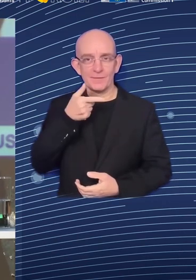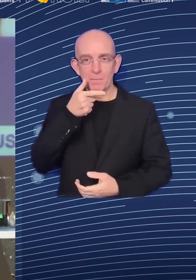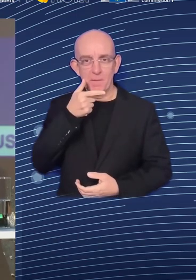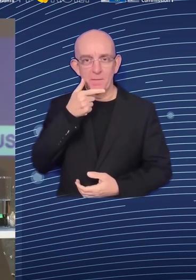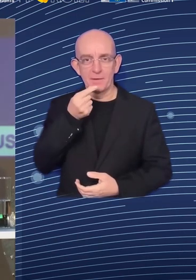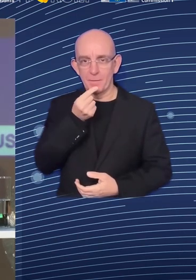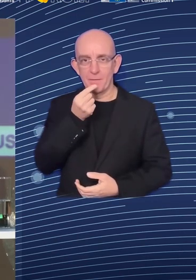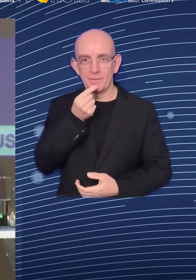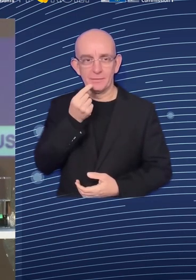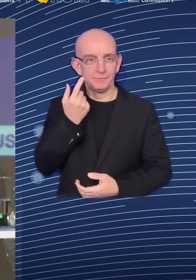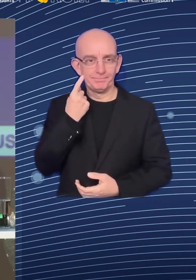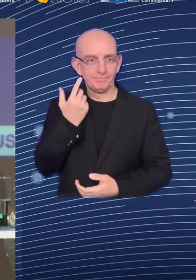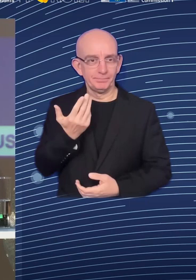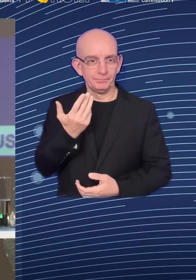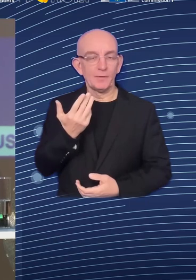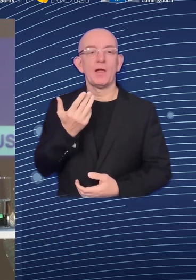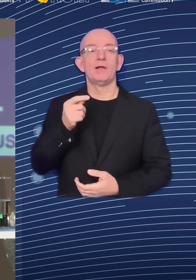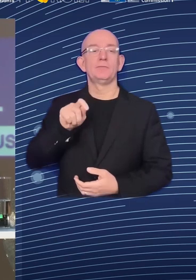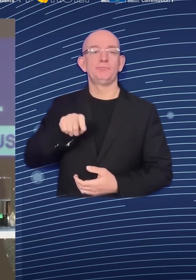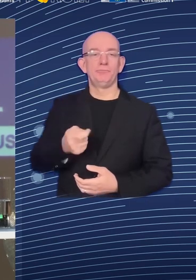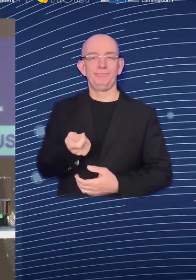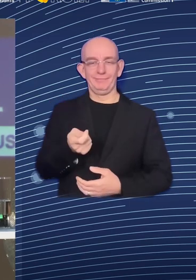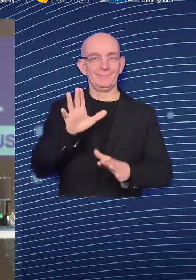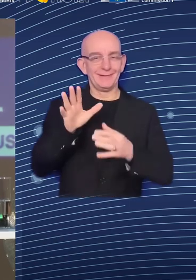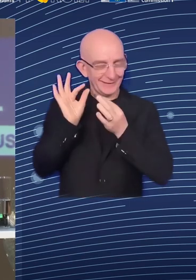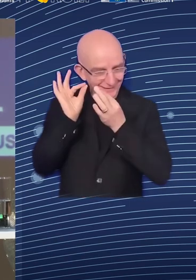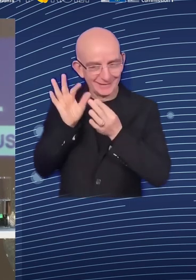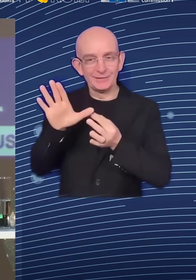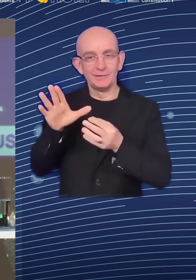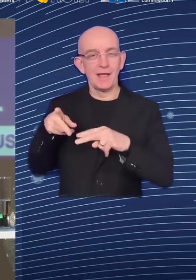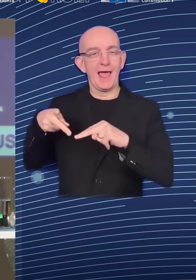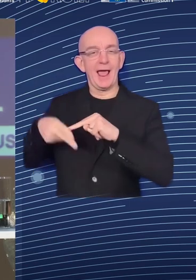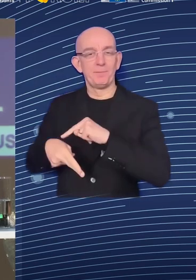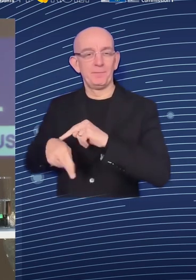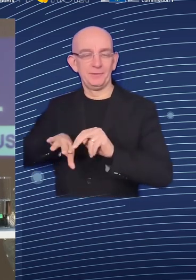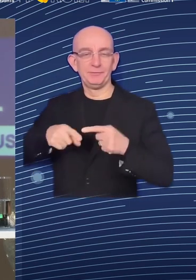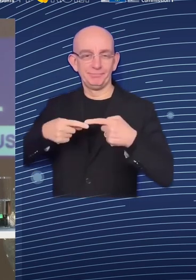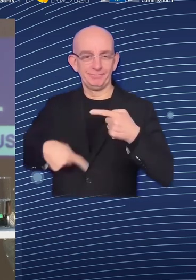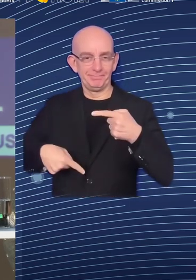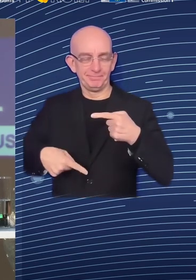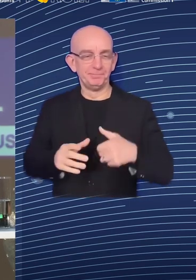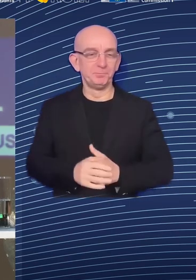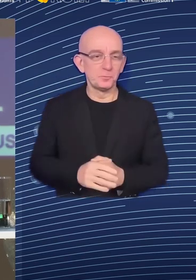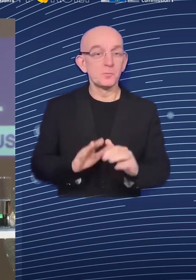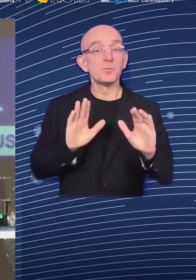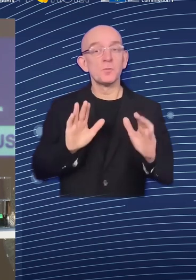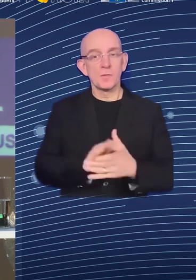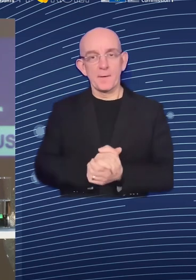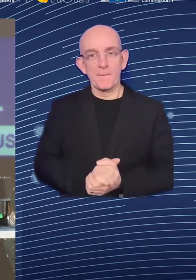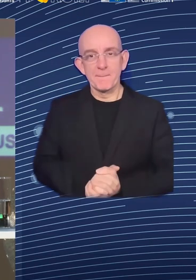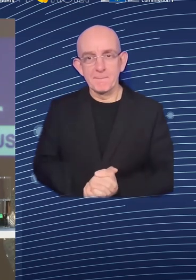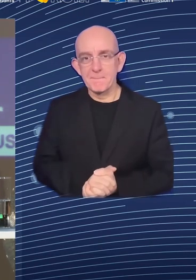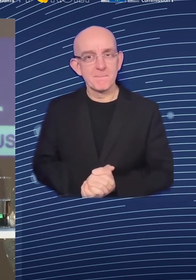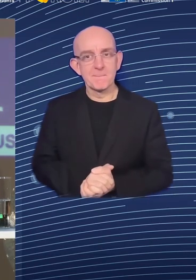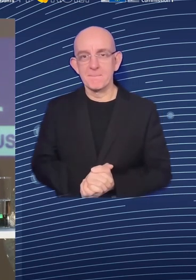Okay. All right. So broadly speaking, the system structure around vocational further education, vocational training straight